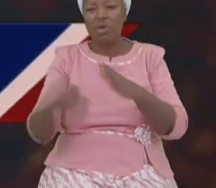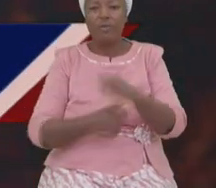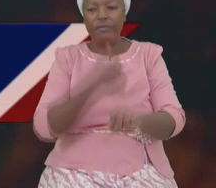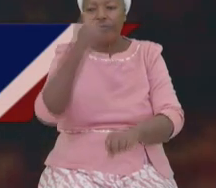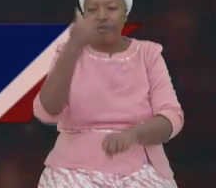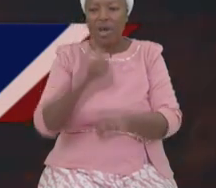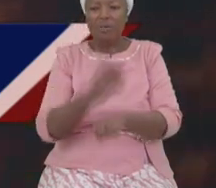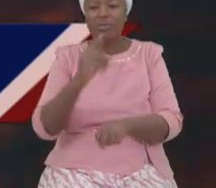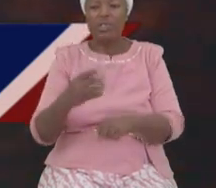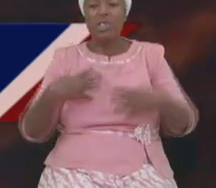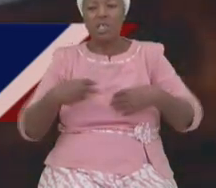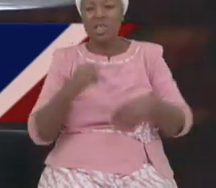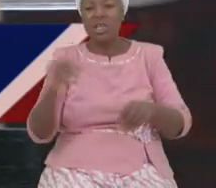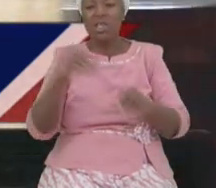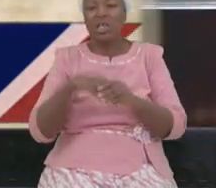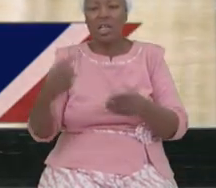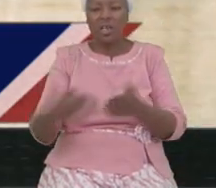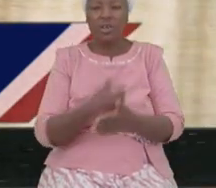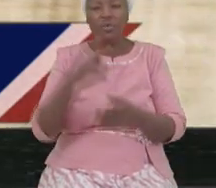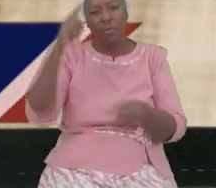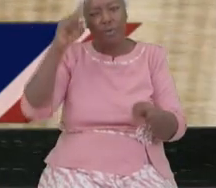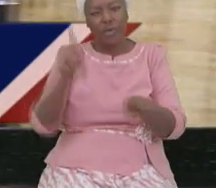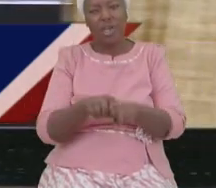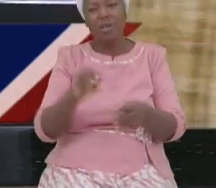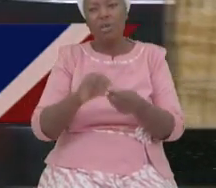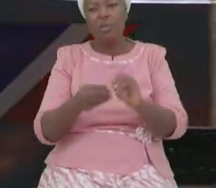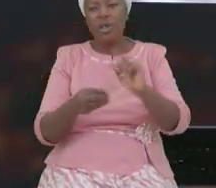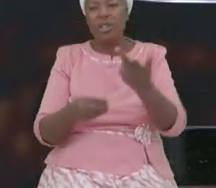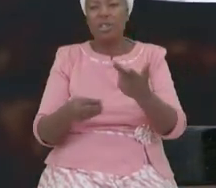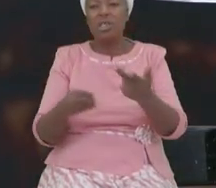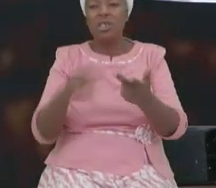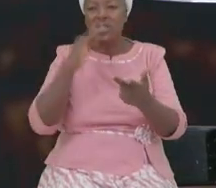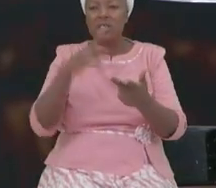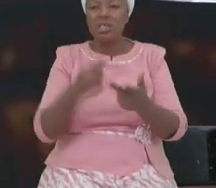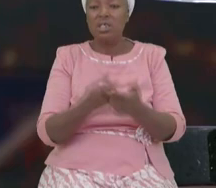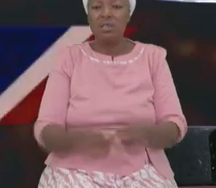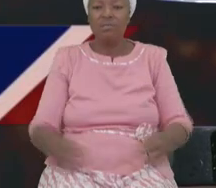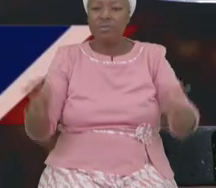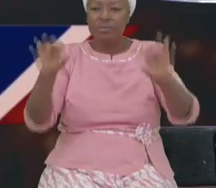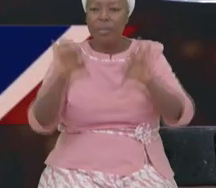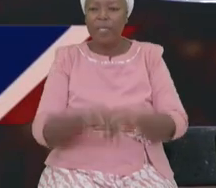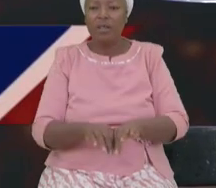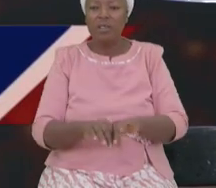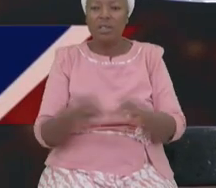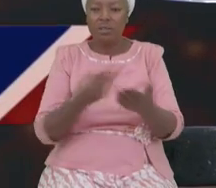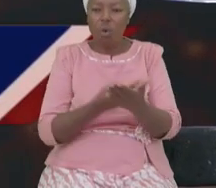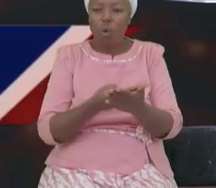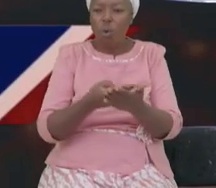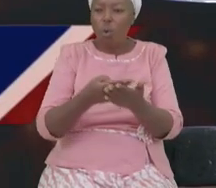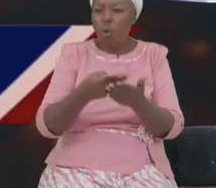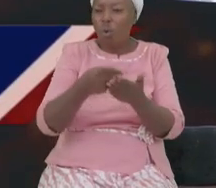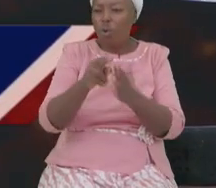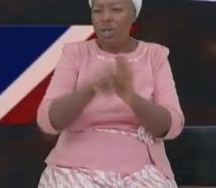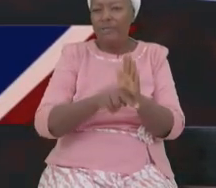confirmed healing in the new covenant. Number three, the crucial holiness.